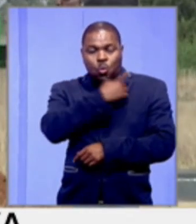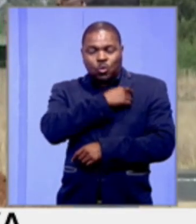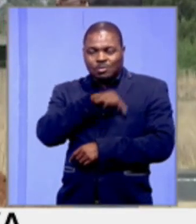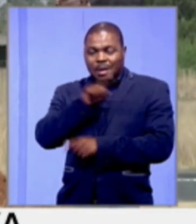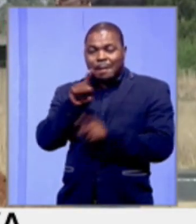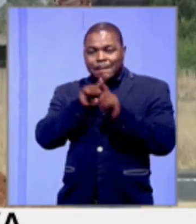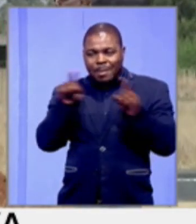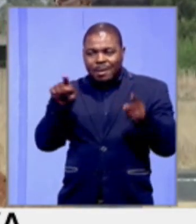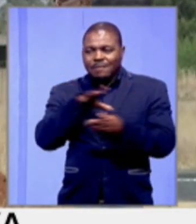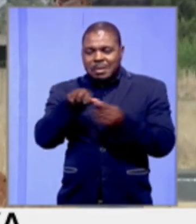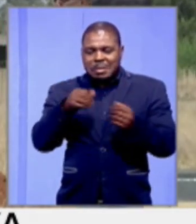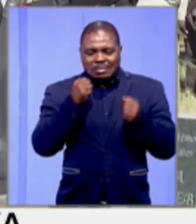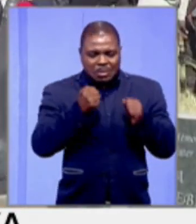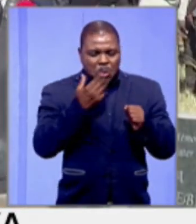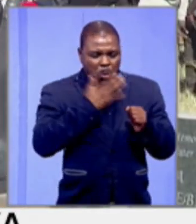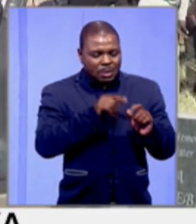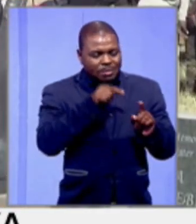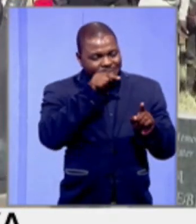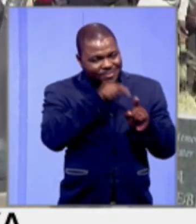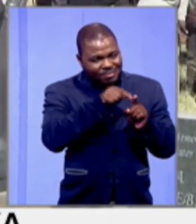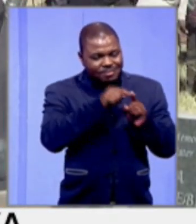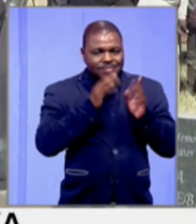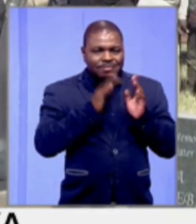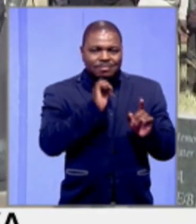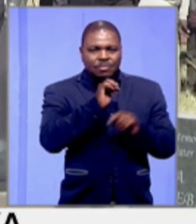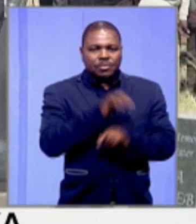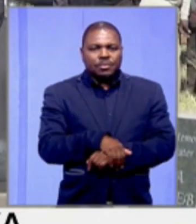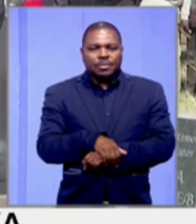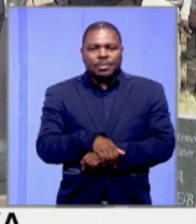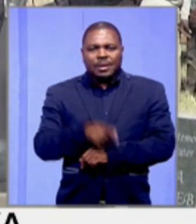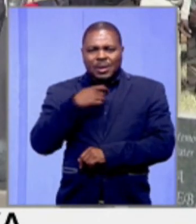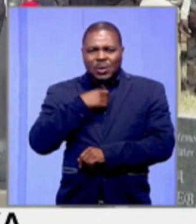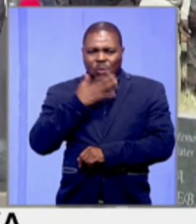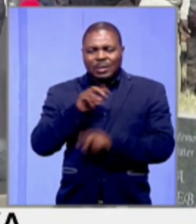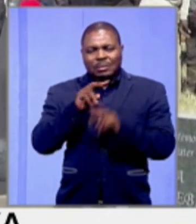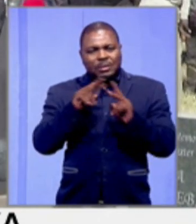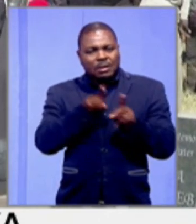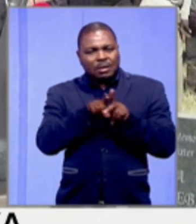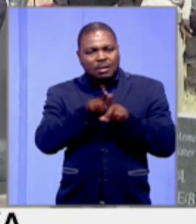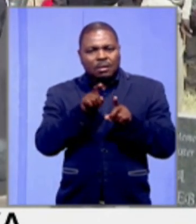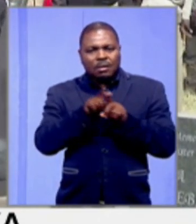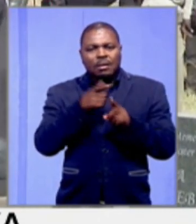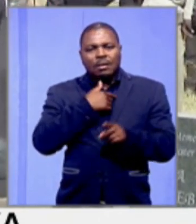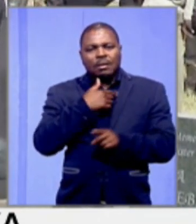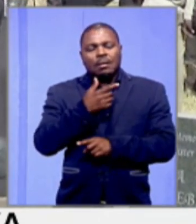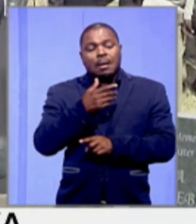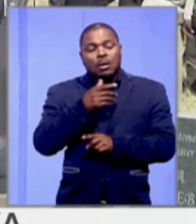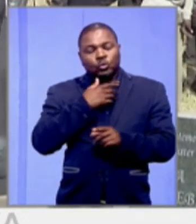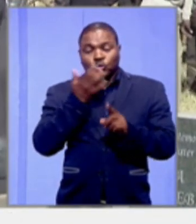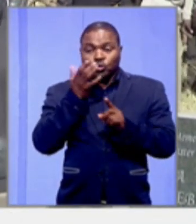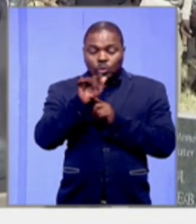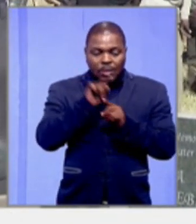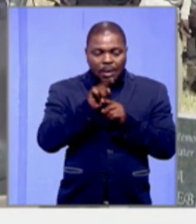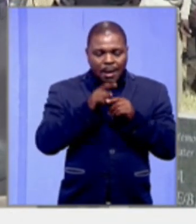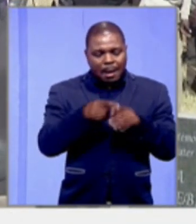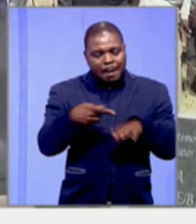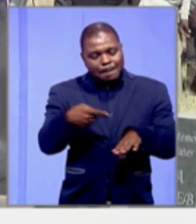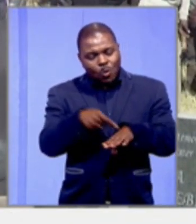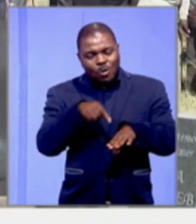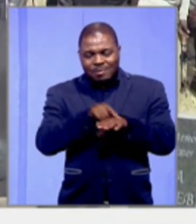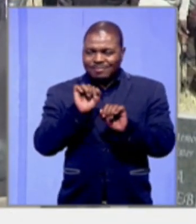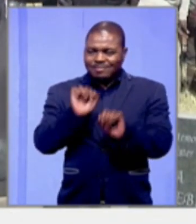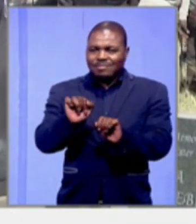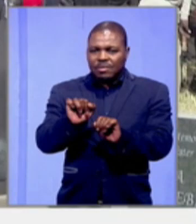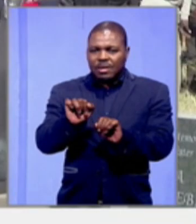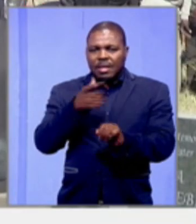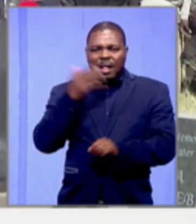a santse a batliwa. SAPS e buile gore there was a piece of cloth within the scene e ne ka ya gone marapa belongs to the patient and the only patient that